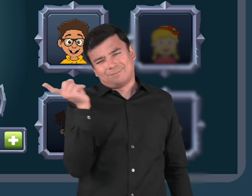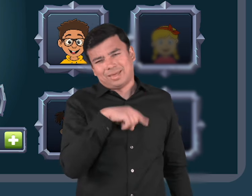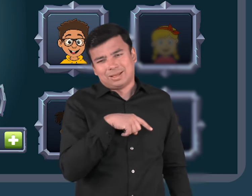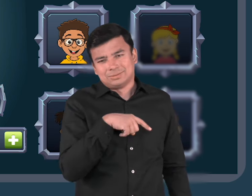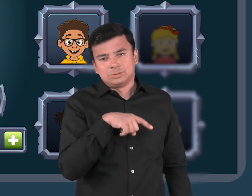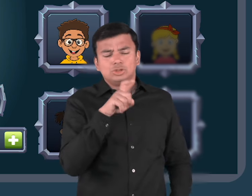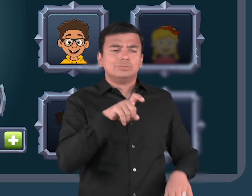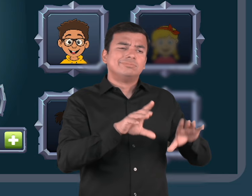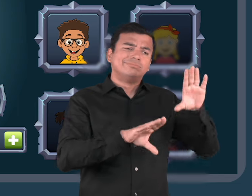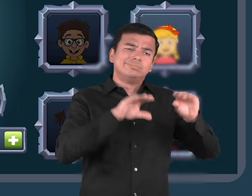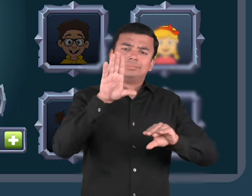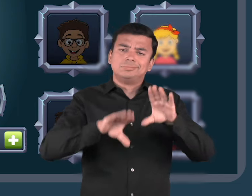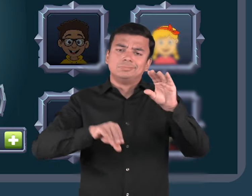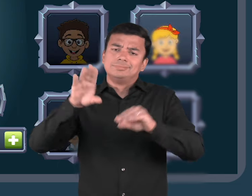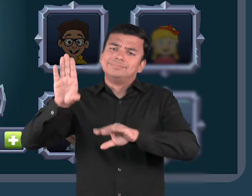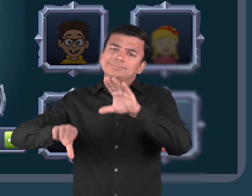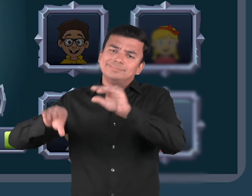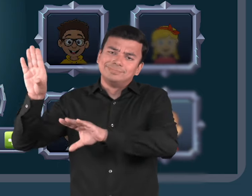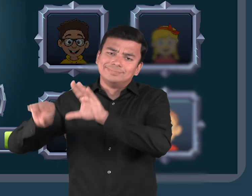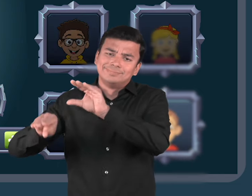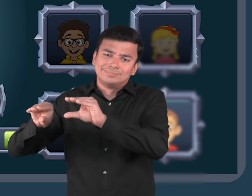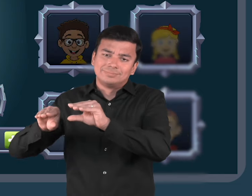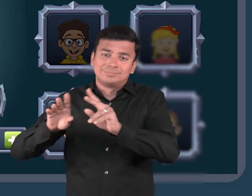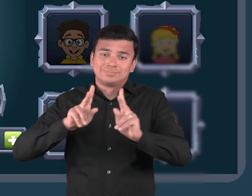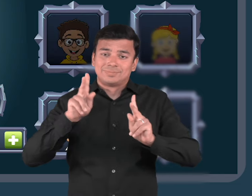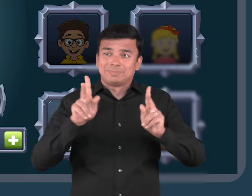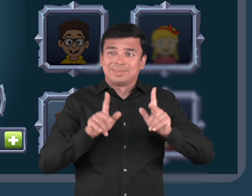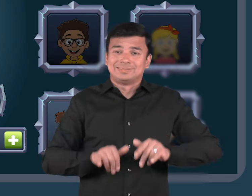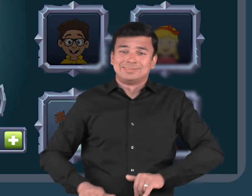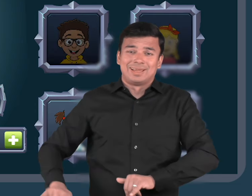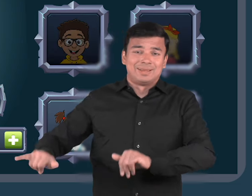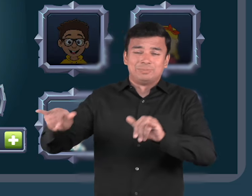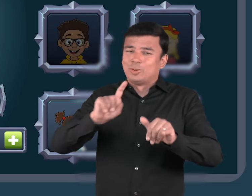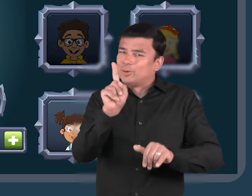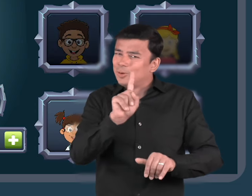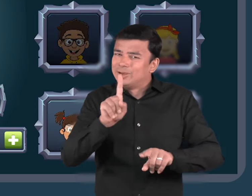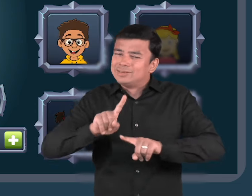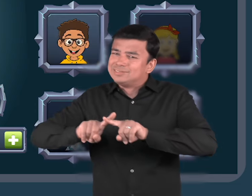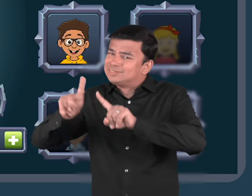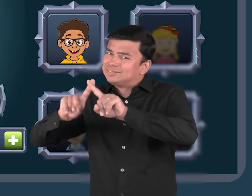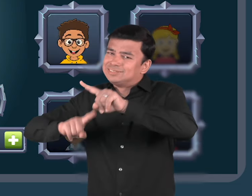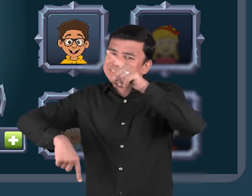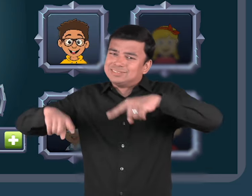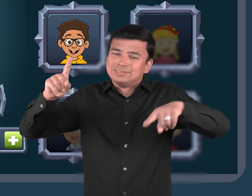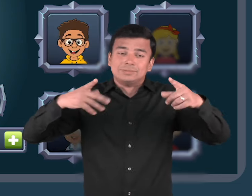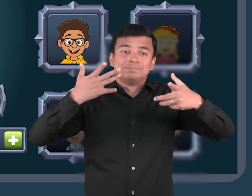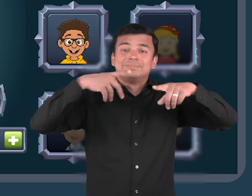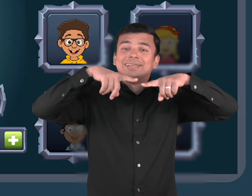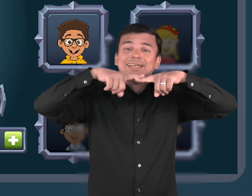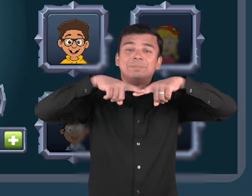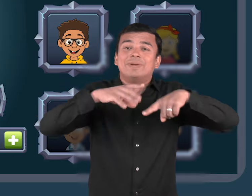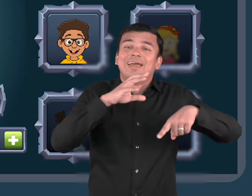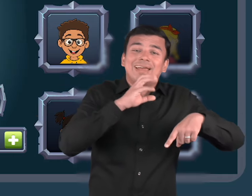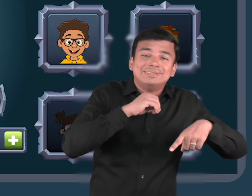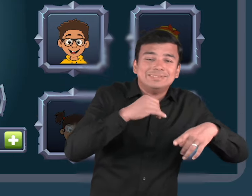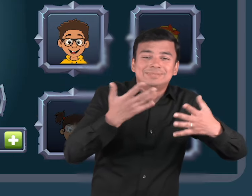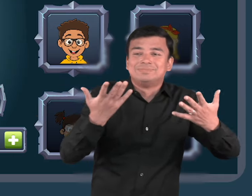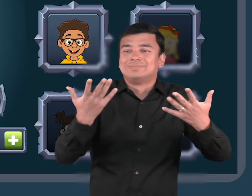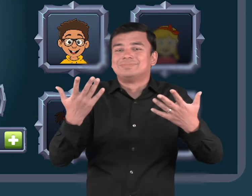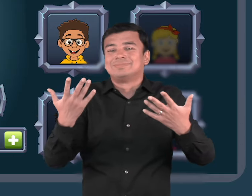and less of others everybody has different needs depending on their age and health nice